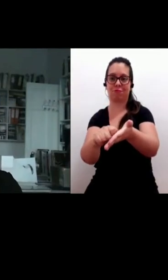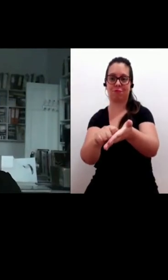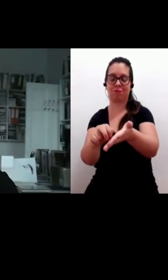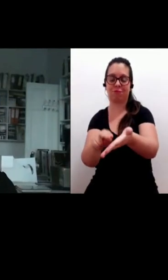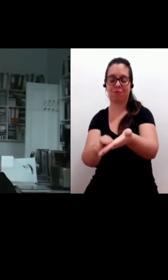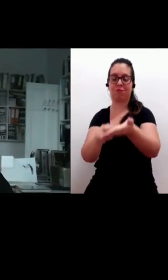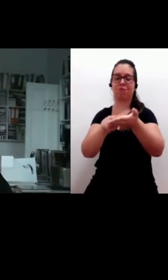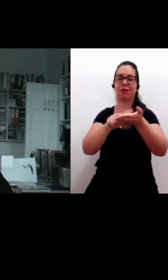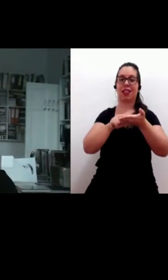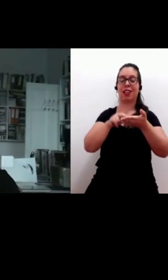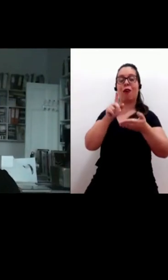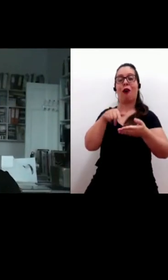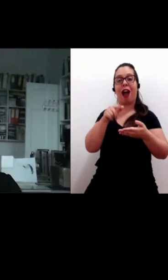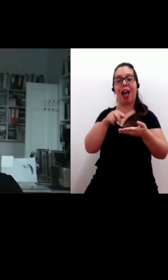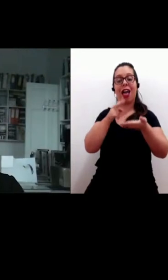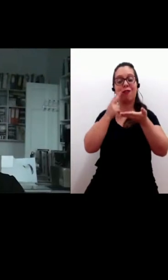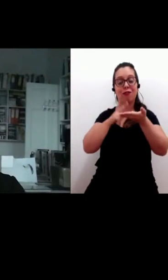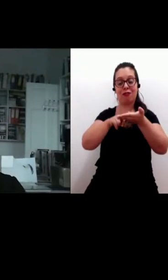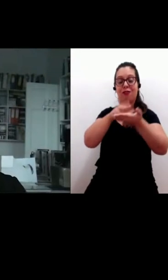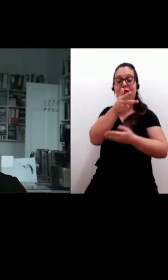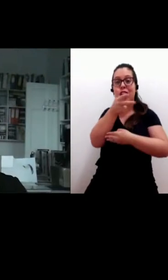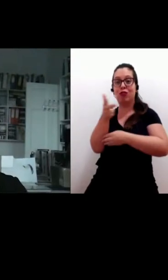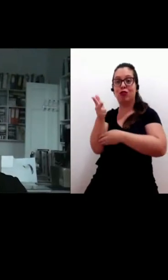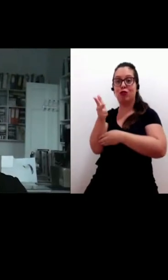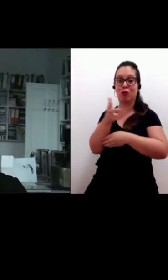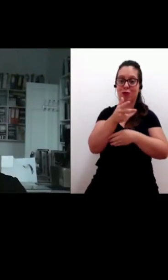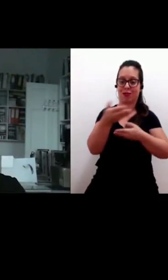there is a particular sequence when